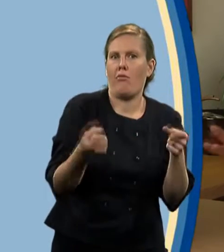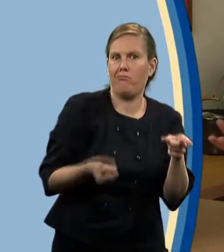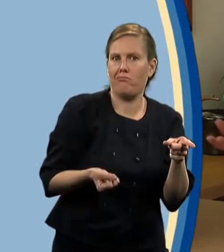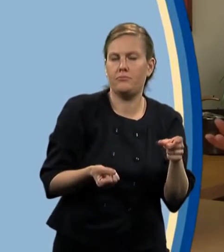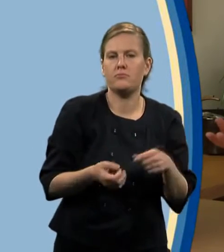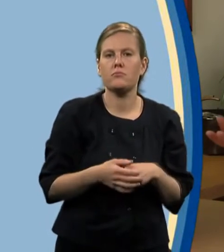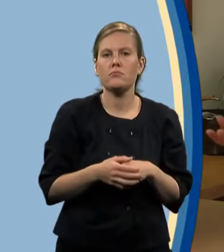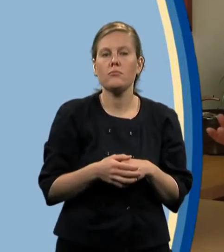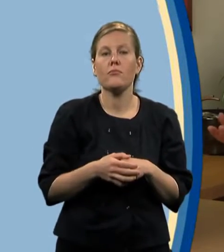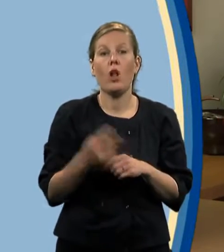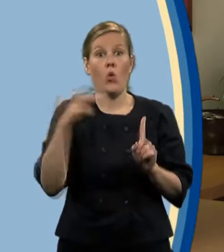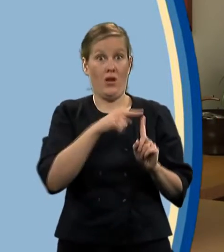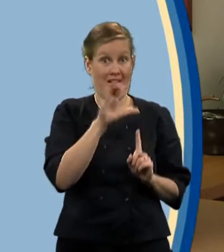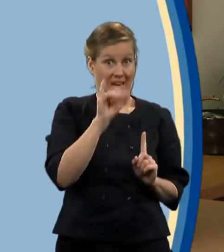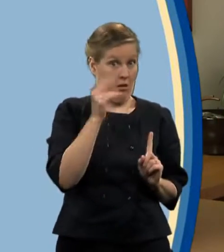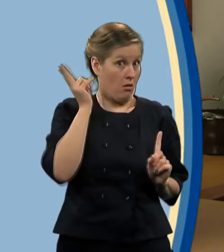child a new ear.